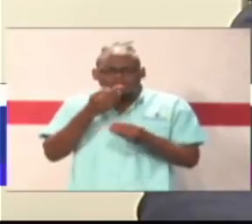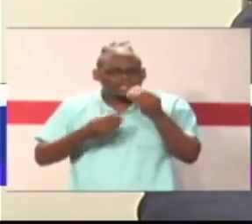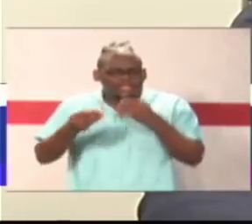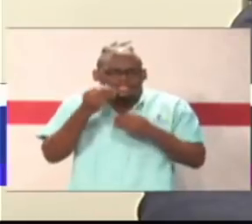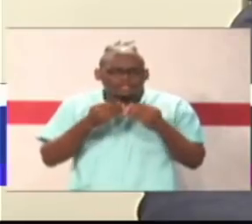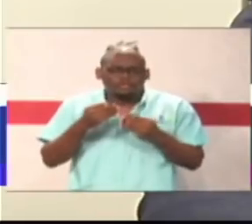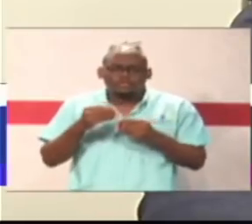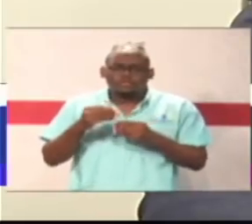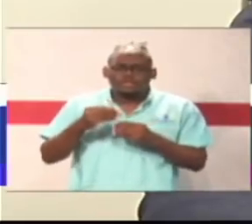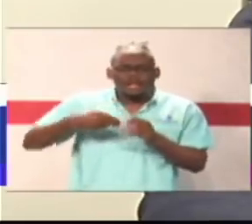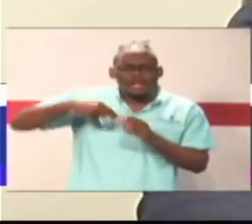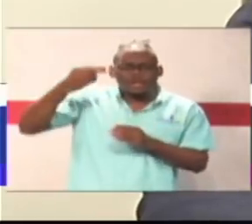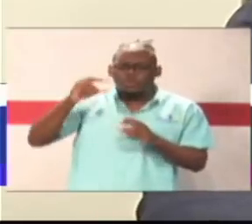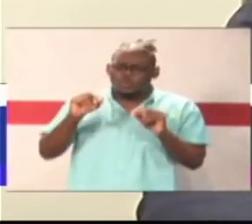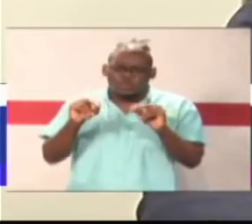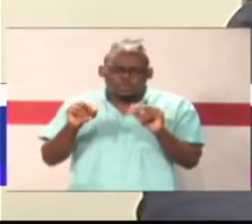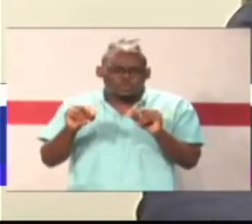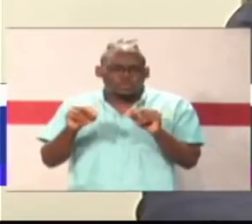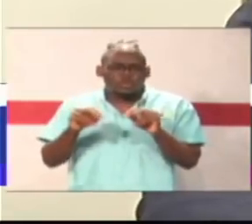refined flour, white flour.